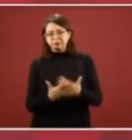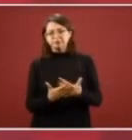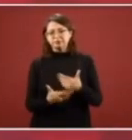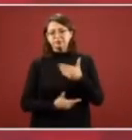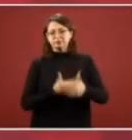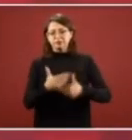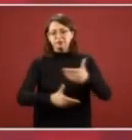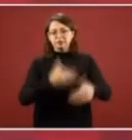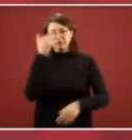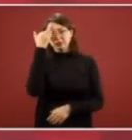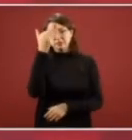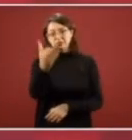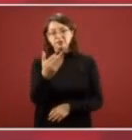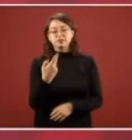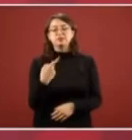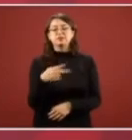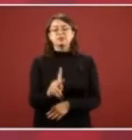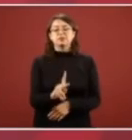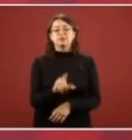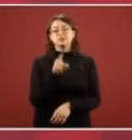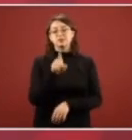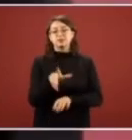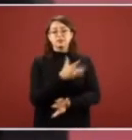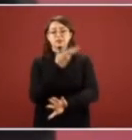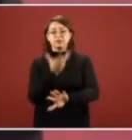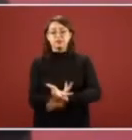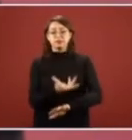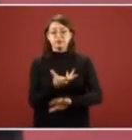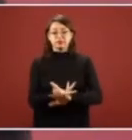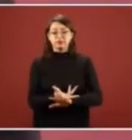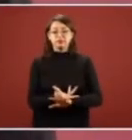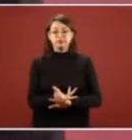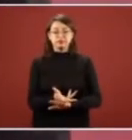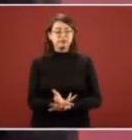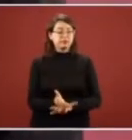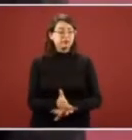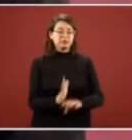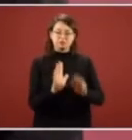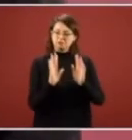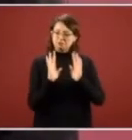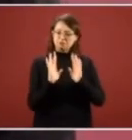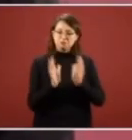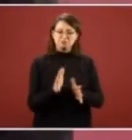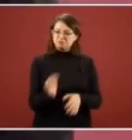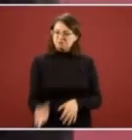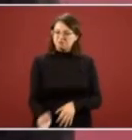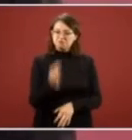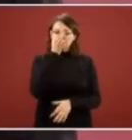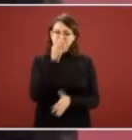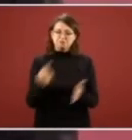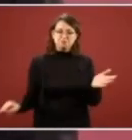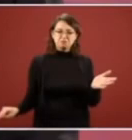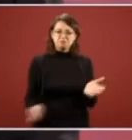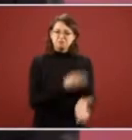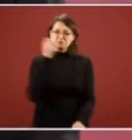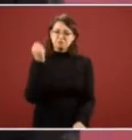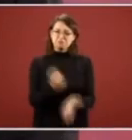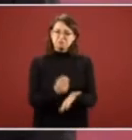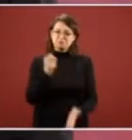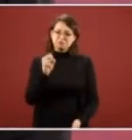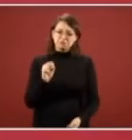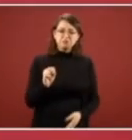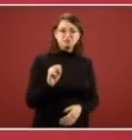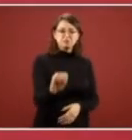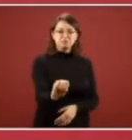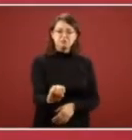but, en el caso de Estados Unidos, in the case of the United States, it will be approved en unos